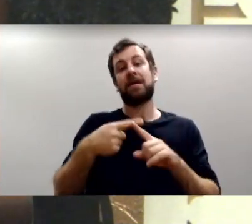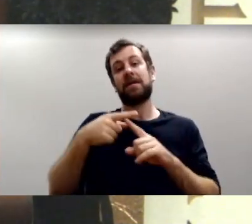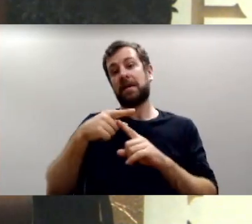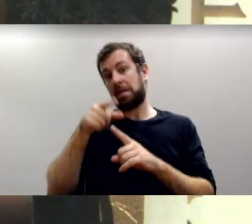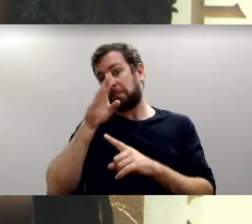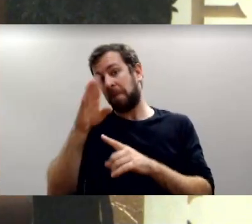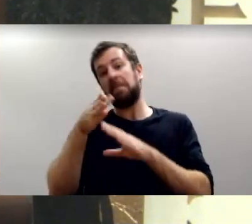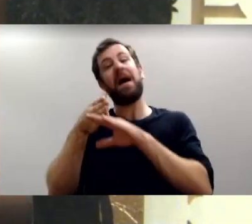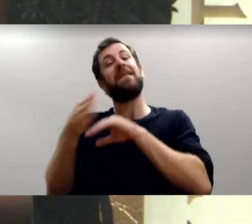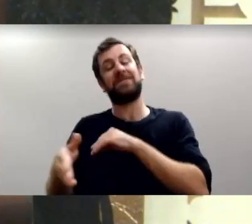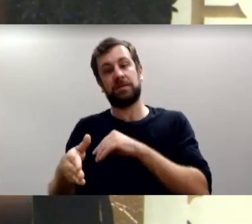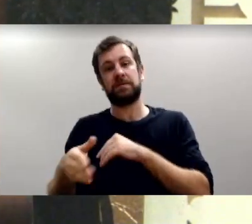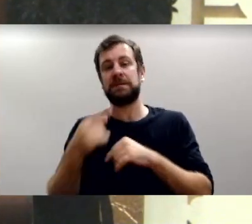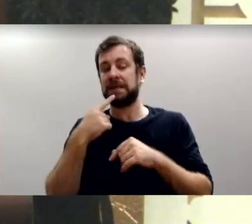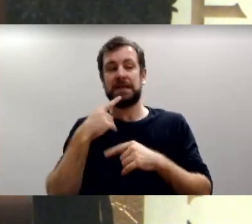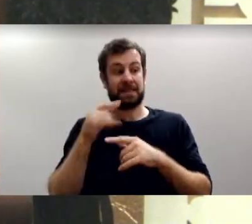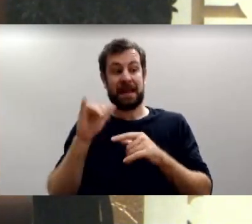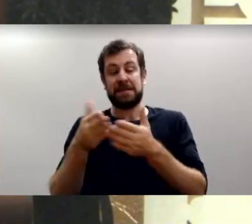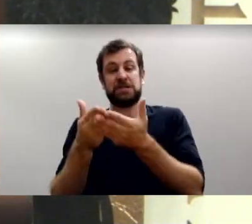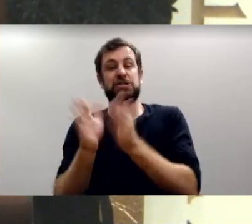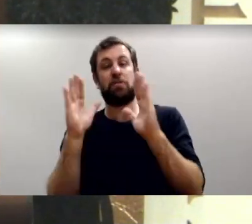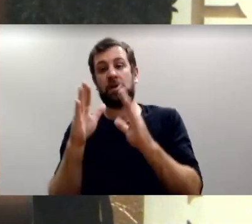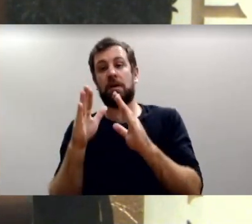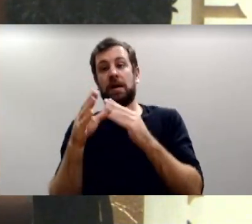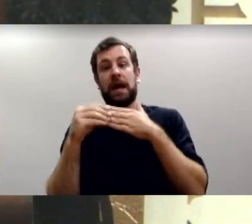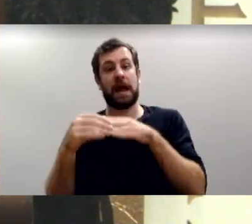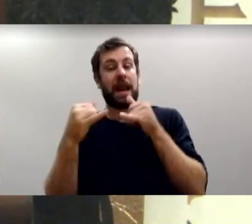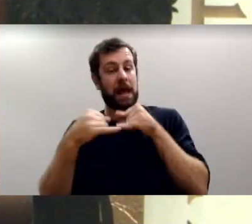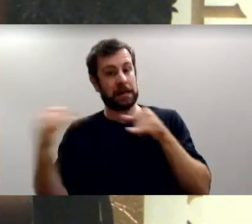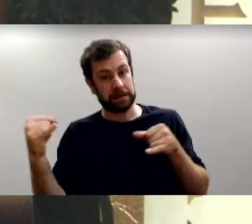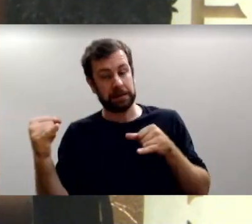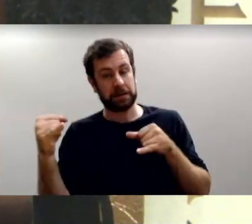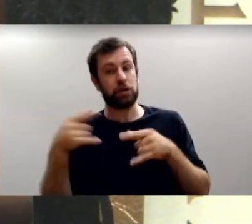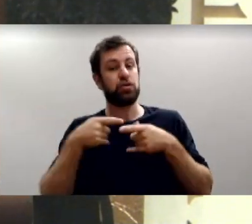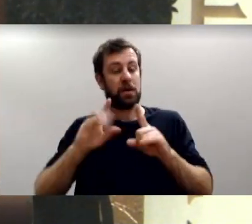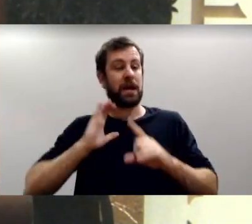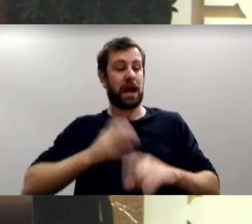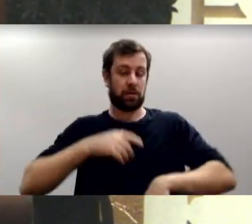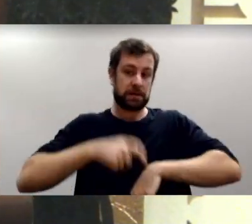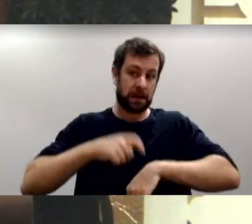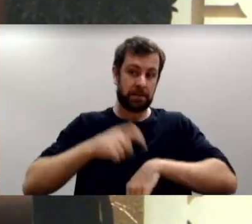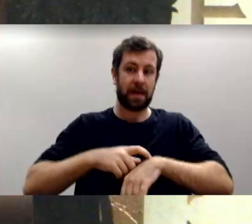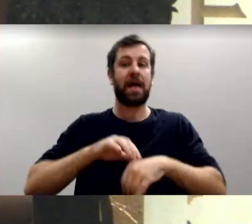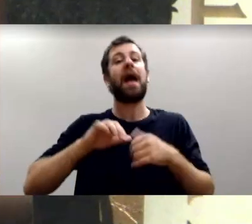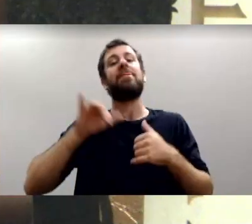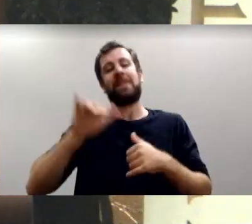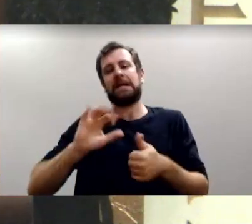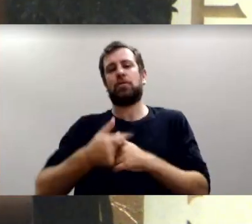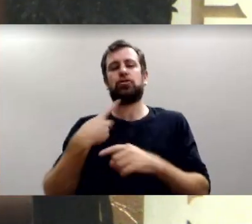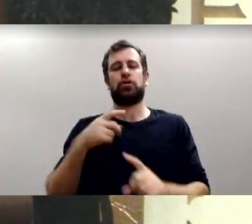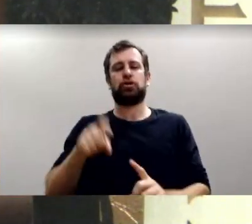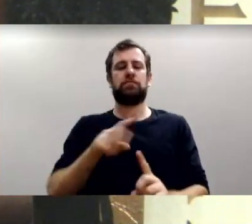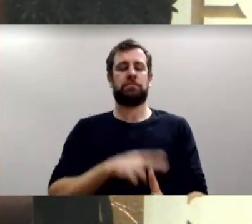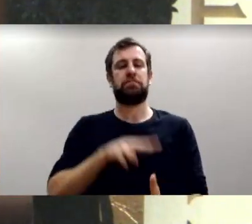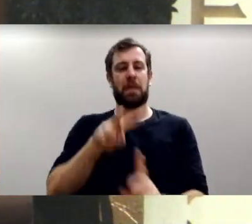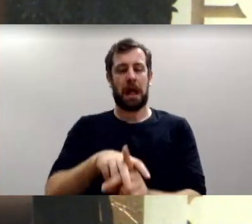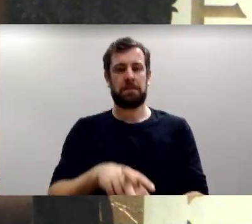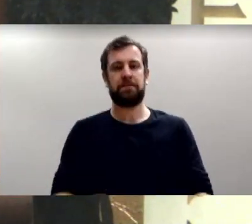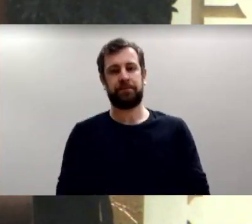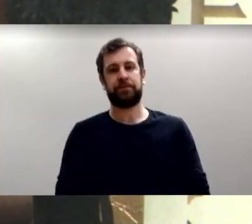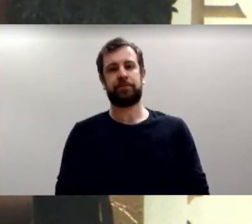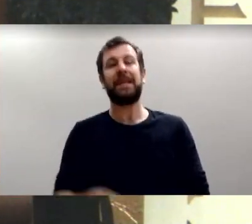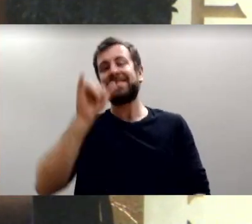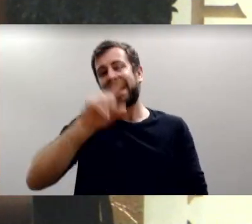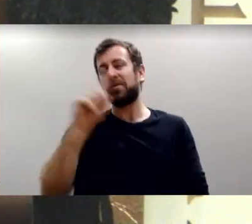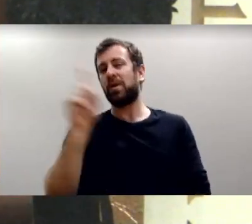this is the general guidelines during our own time. This is how you should implement this. And this is where we have to